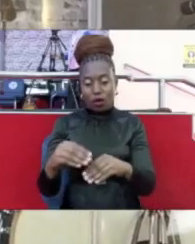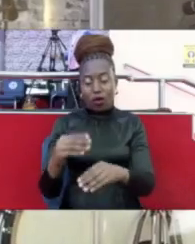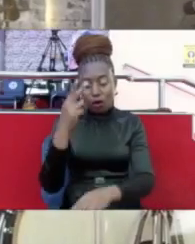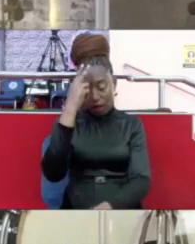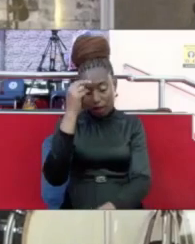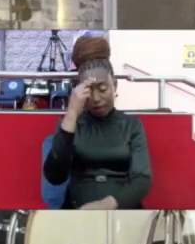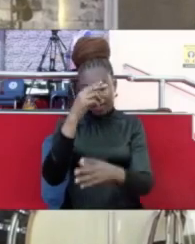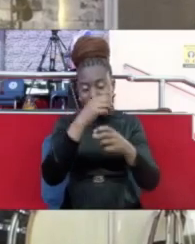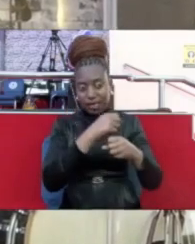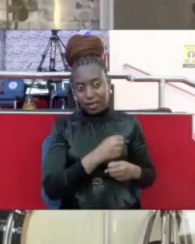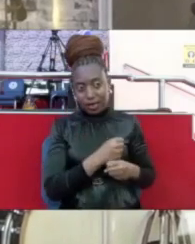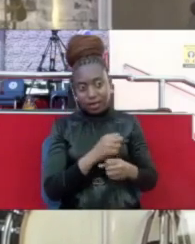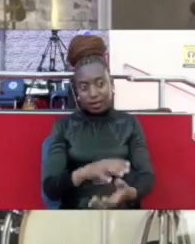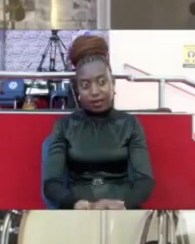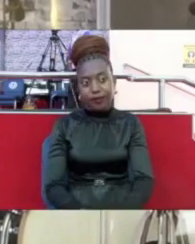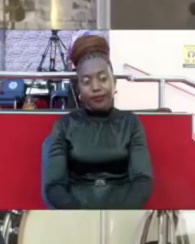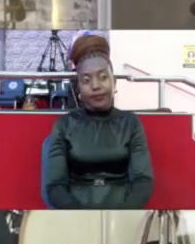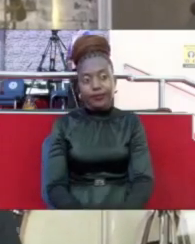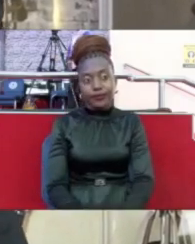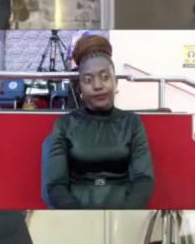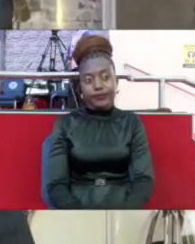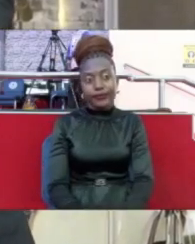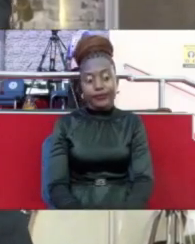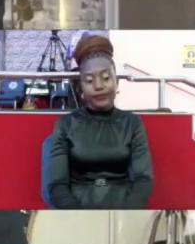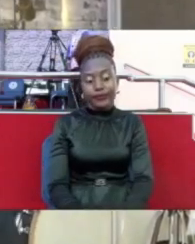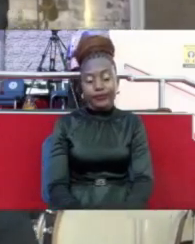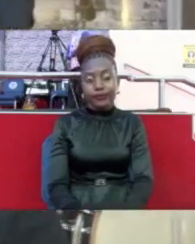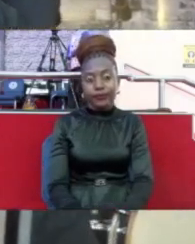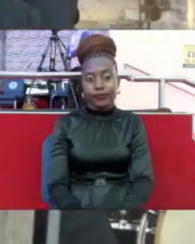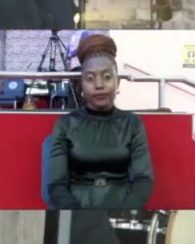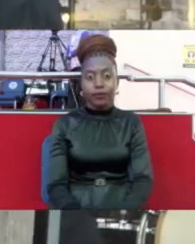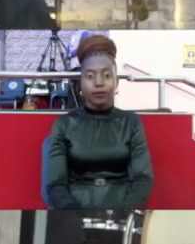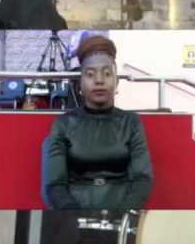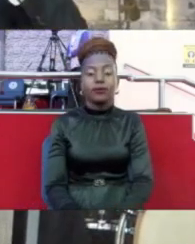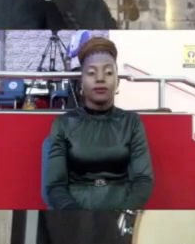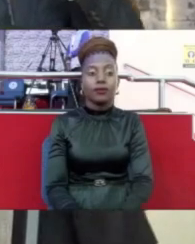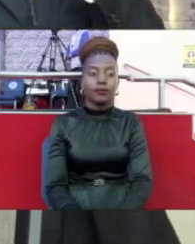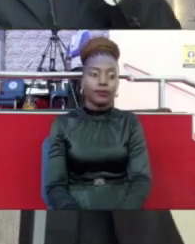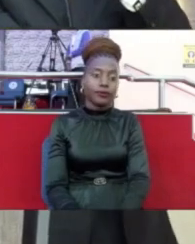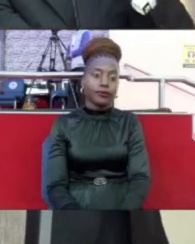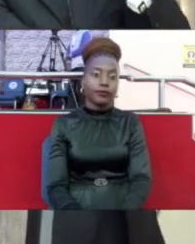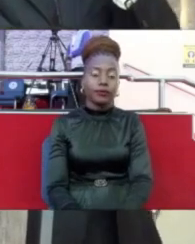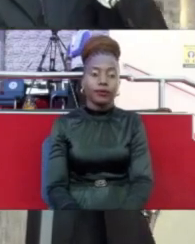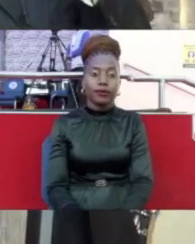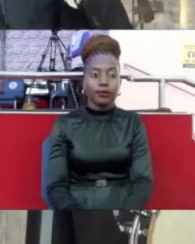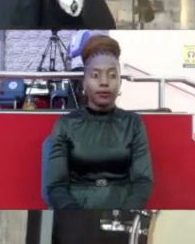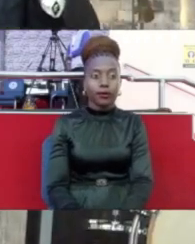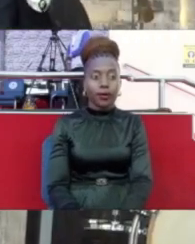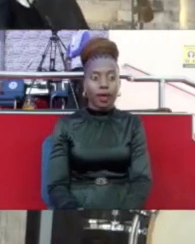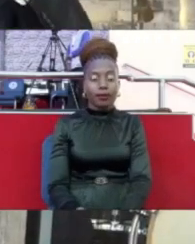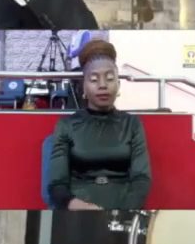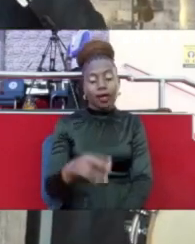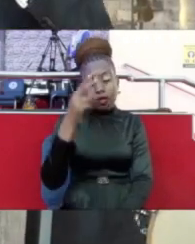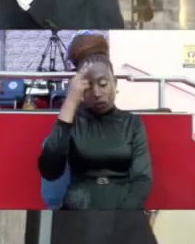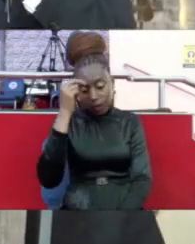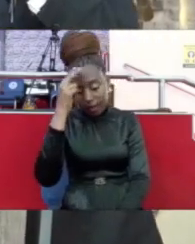word. Ni hivyo basi kama uko kwenye mitandao uweze ukatufuatilia kwenye Maasai Trust, neno moja. TheMaasaiTrust.org.